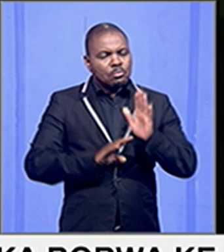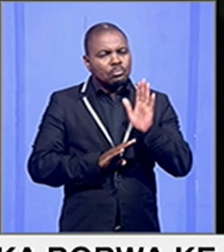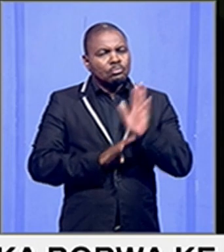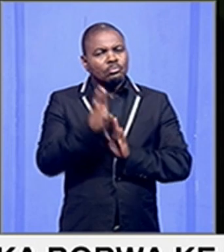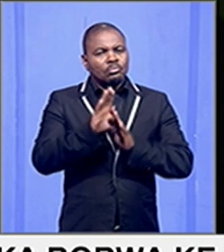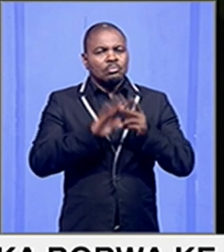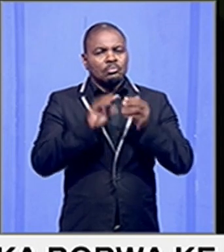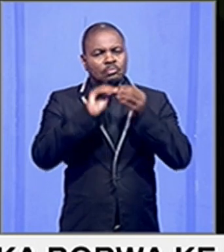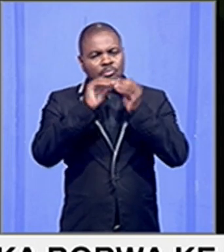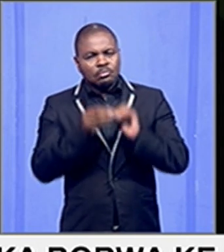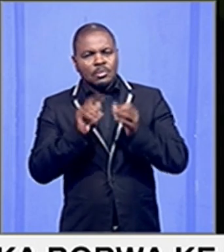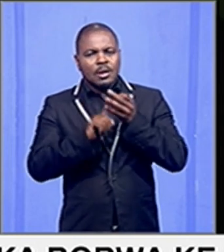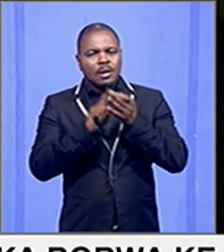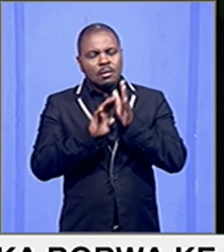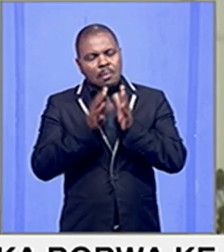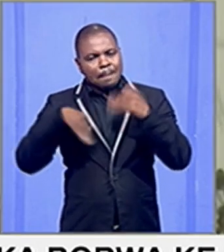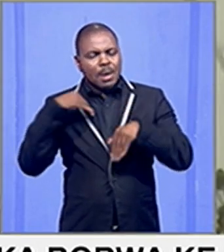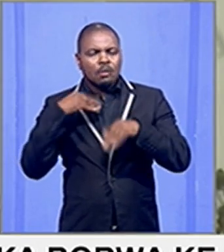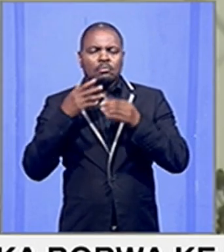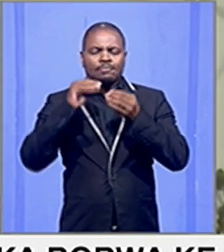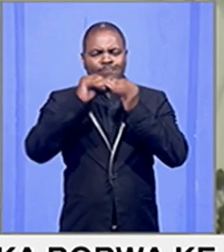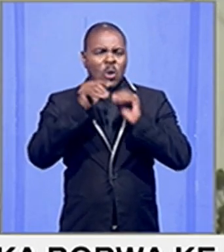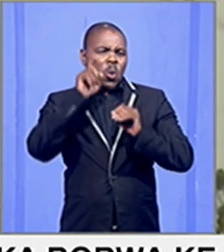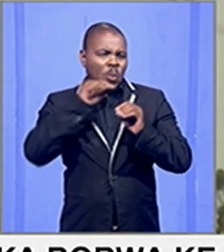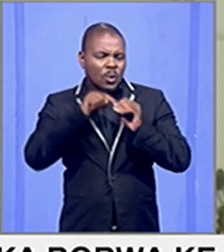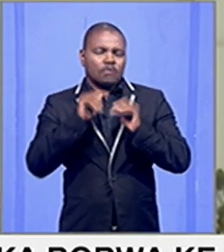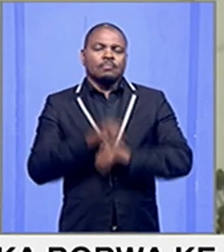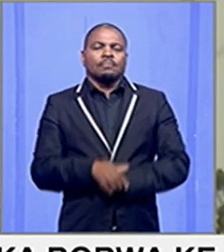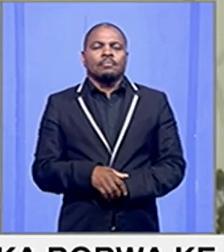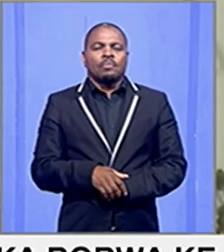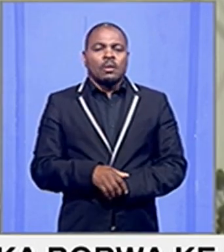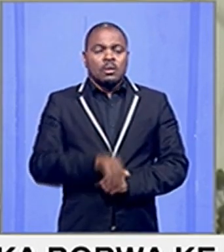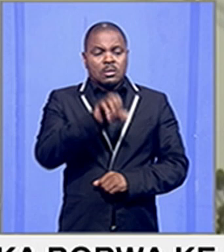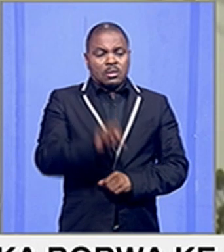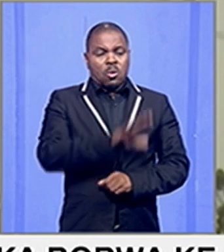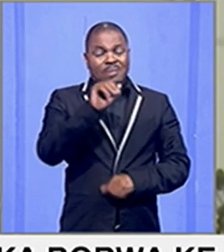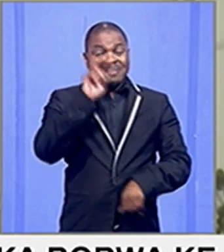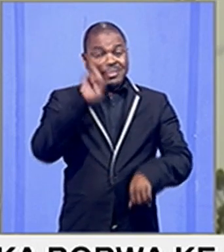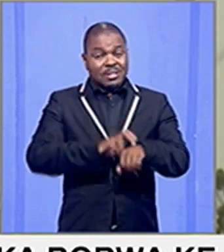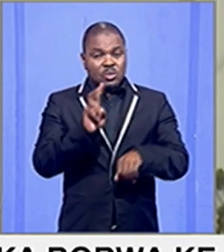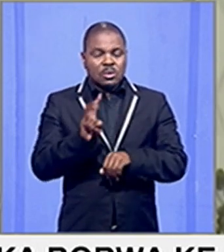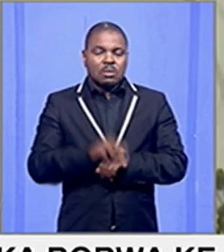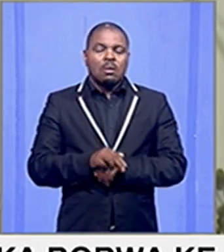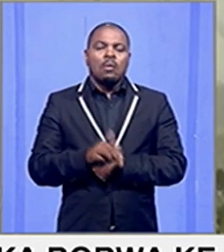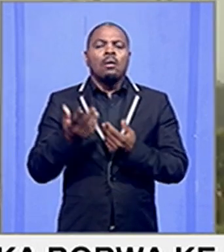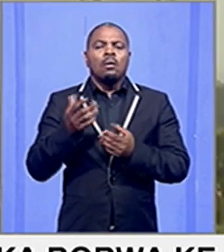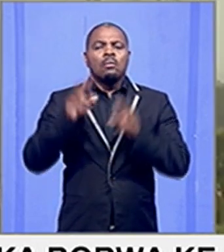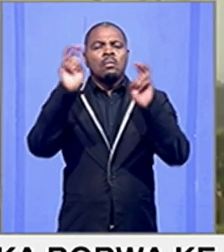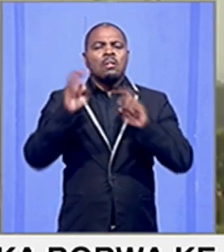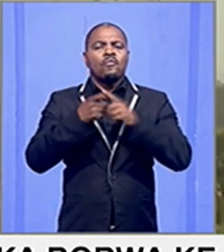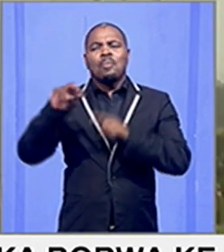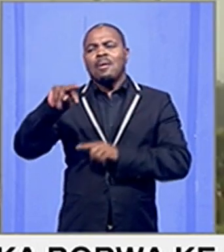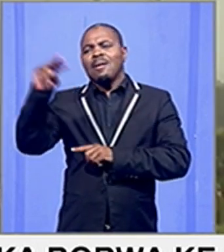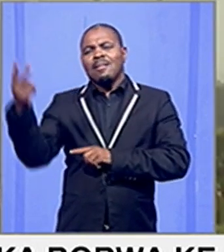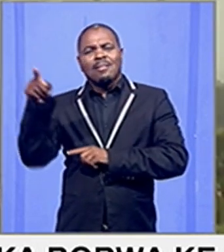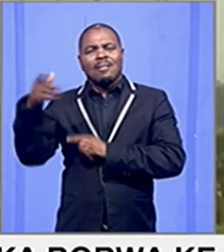well as maintenance and rehabilitation. Jolo ka Afrika Borwa e batla ho fumana phepelo ya motlakase ho tswa dinaheng tsa boahisane, naha ya